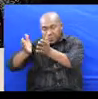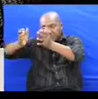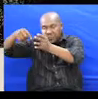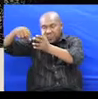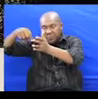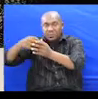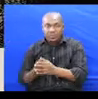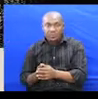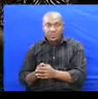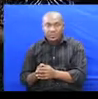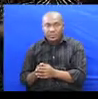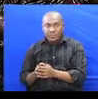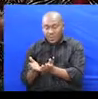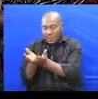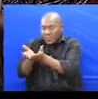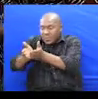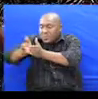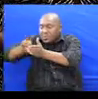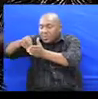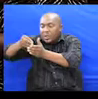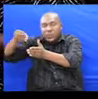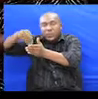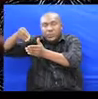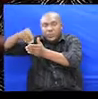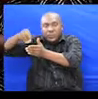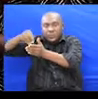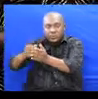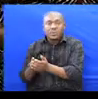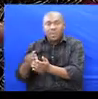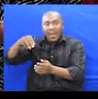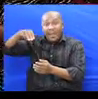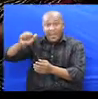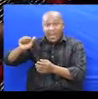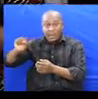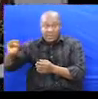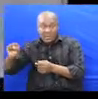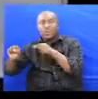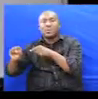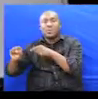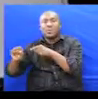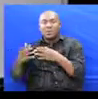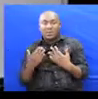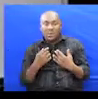mass concentration. Therefore, I can say molarity